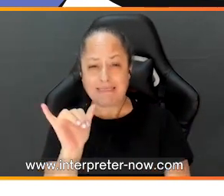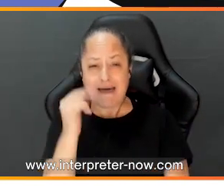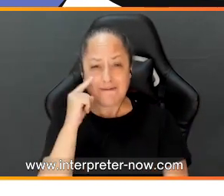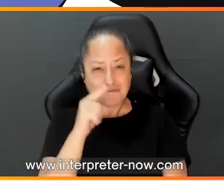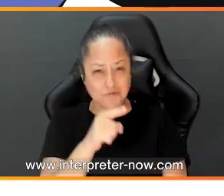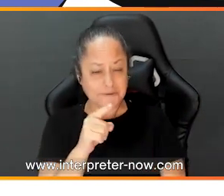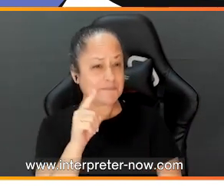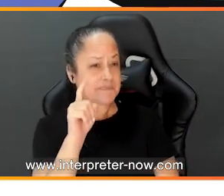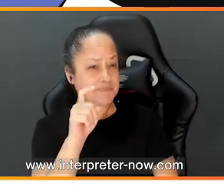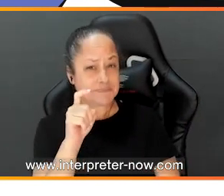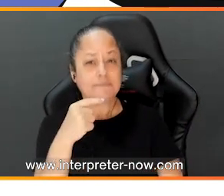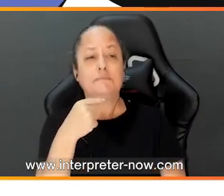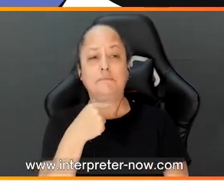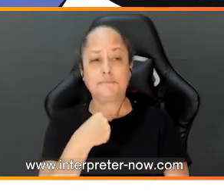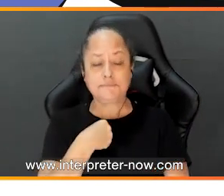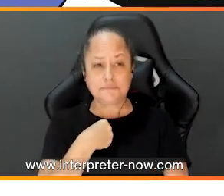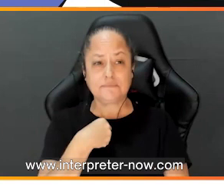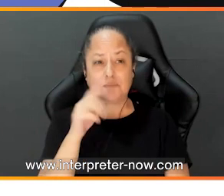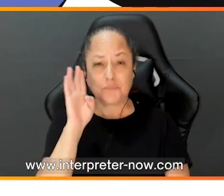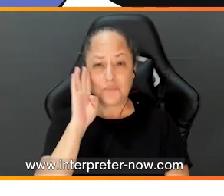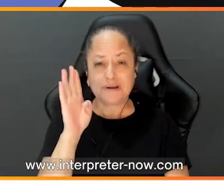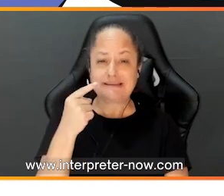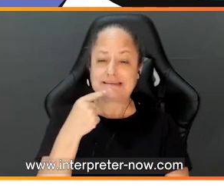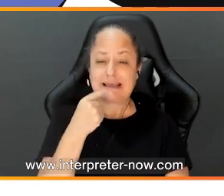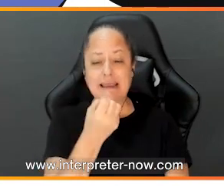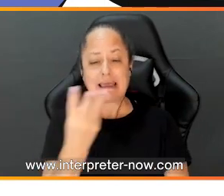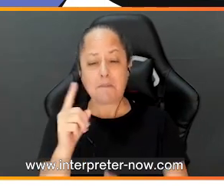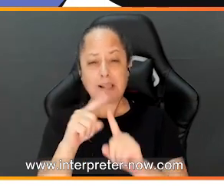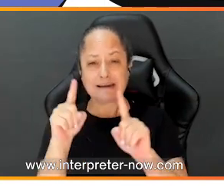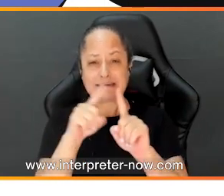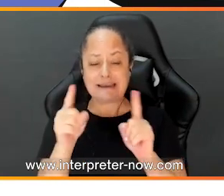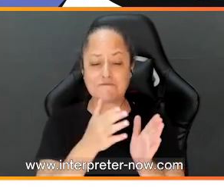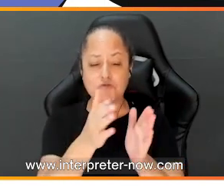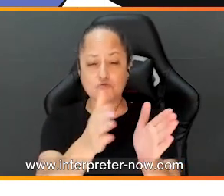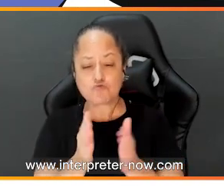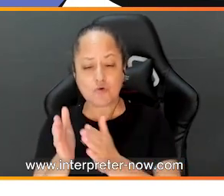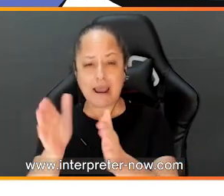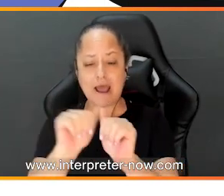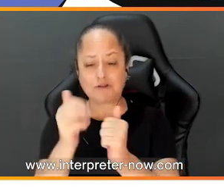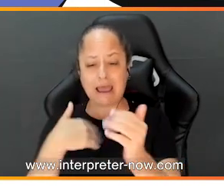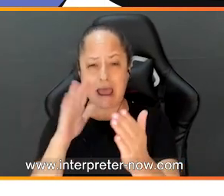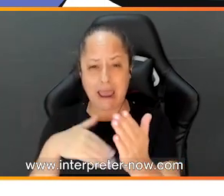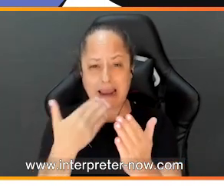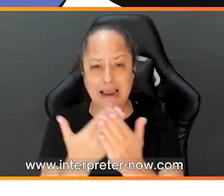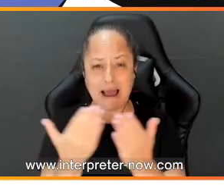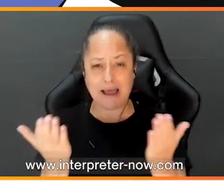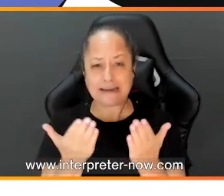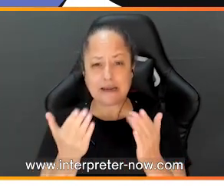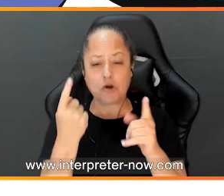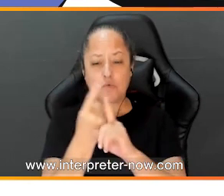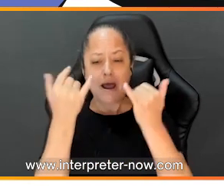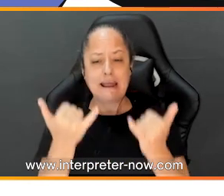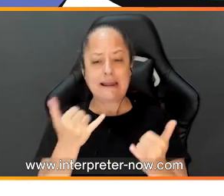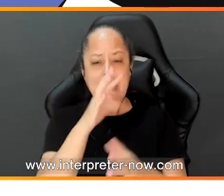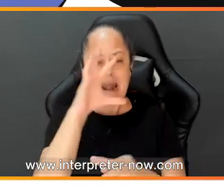What did that path look like? Yeah, I mean, I would say that there are kind of a couple of different routes to how I've gotten here,